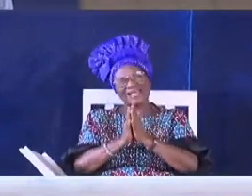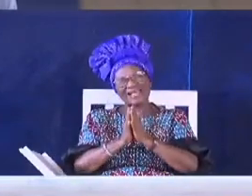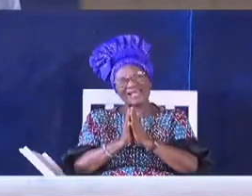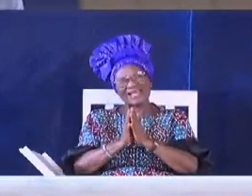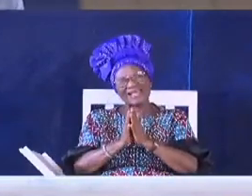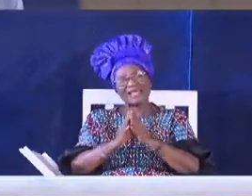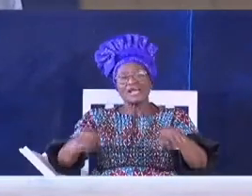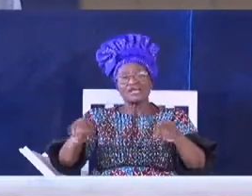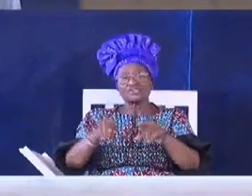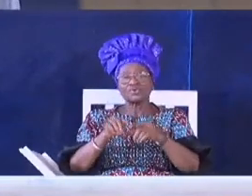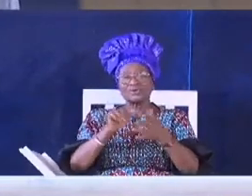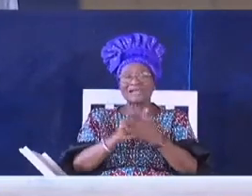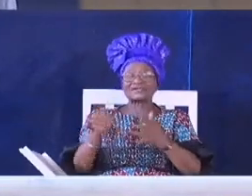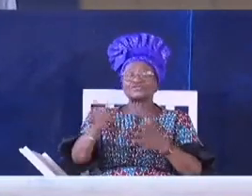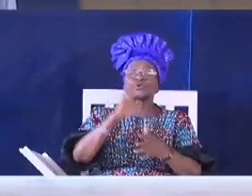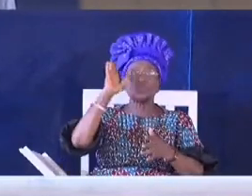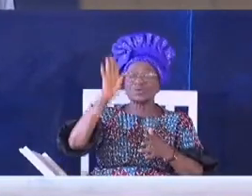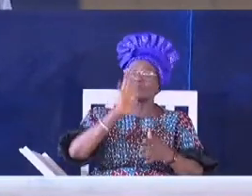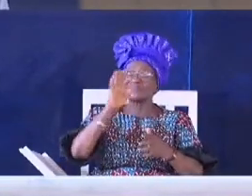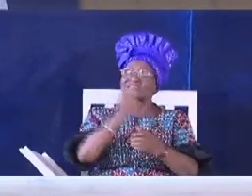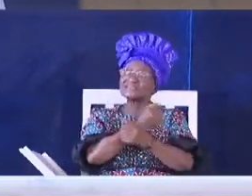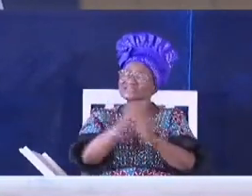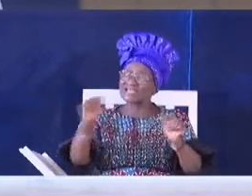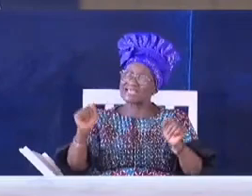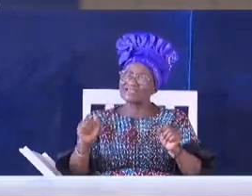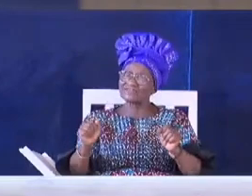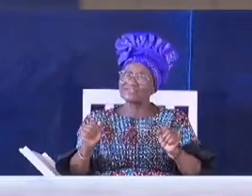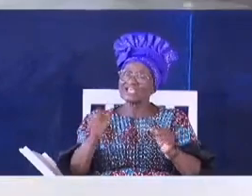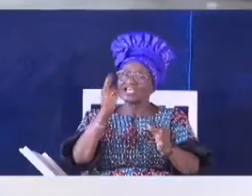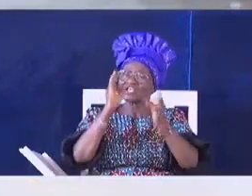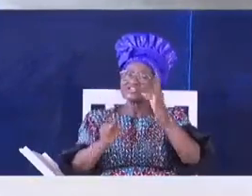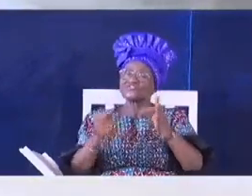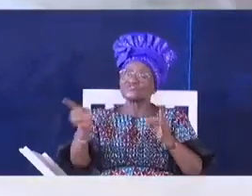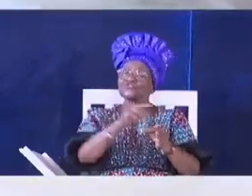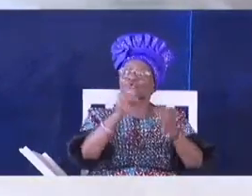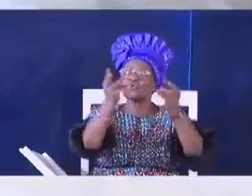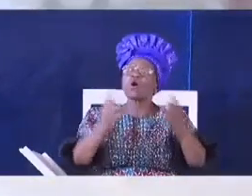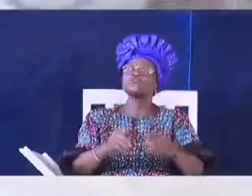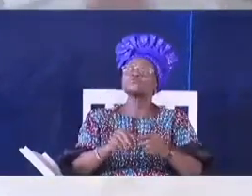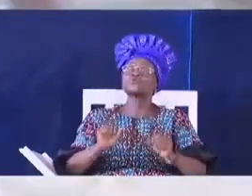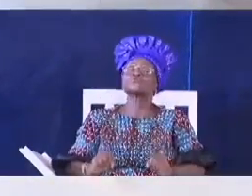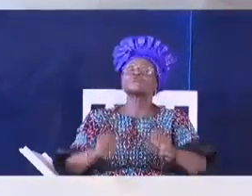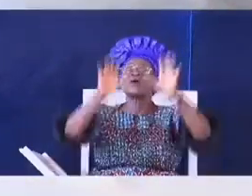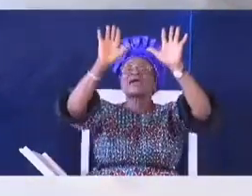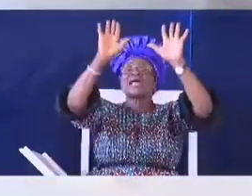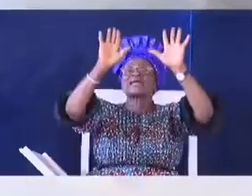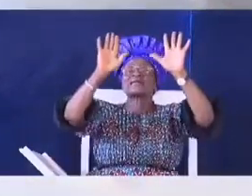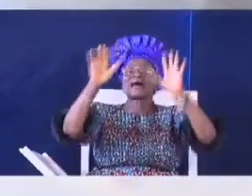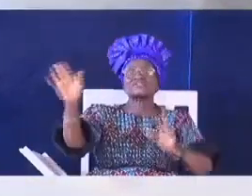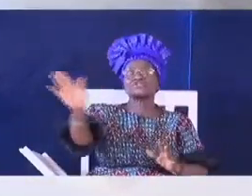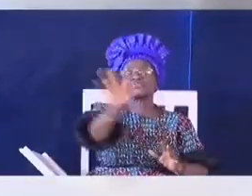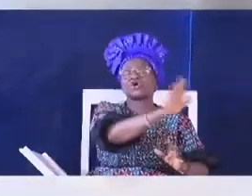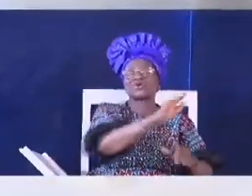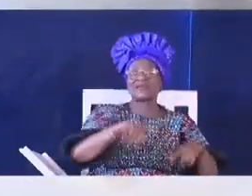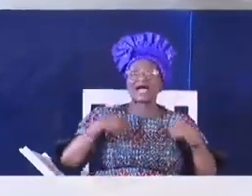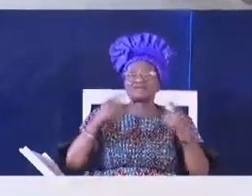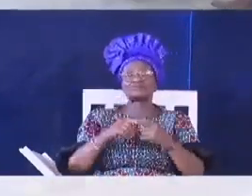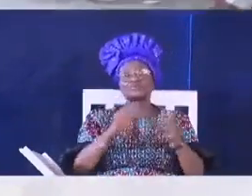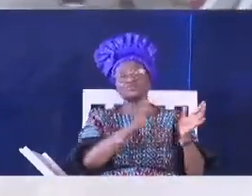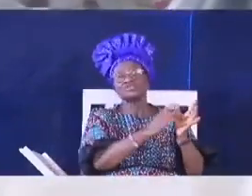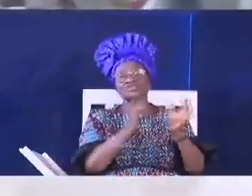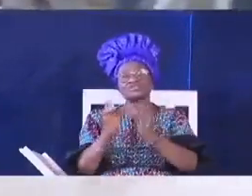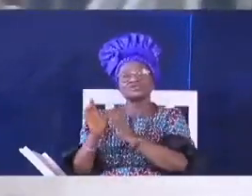Jesus, come now. Come now. The Lord is calling you. This can be the day you have been waiting